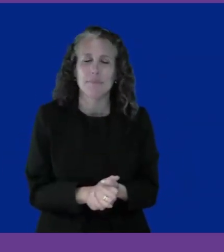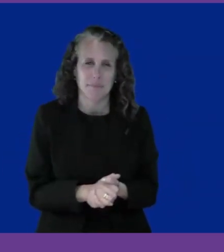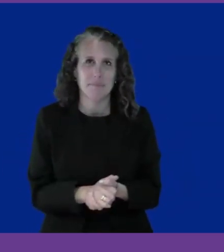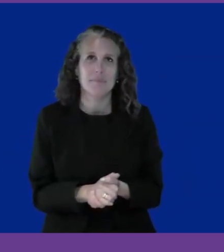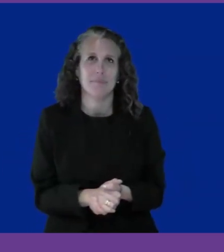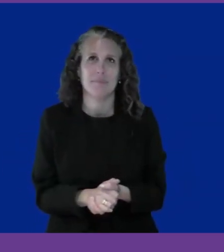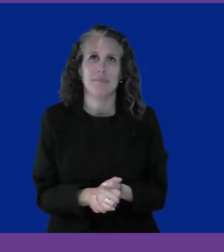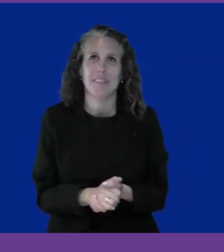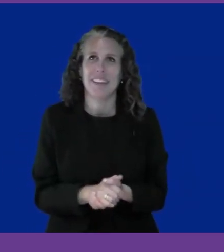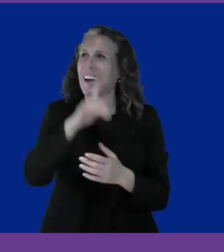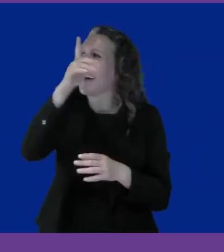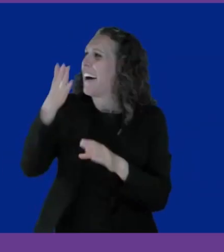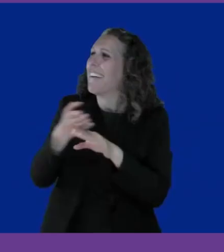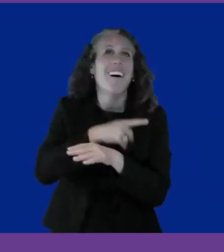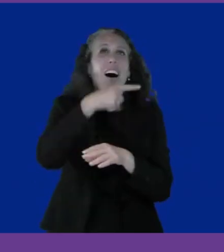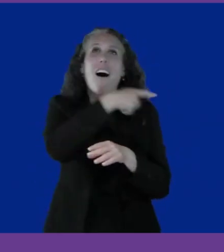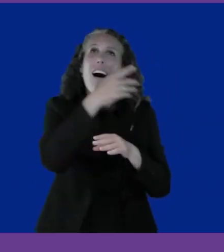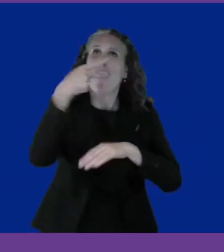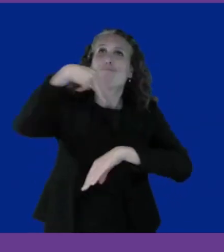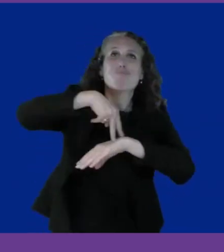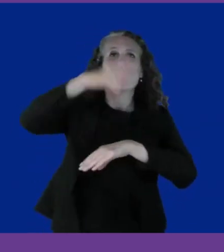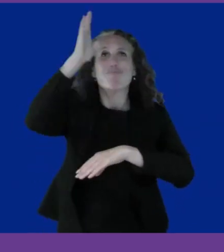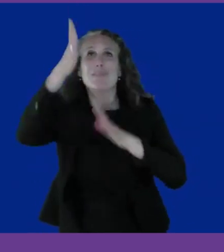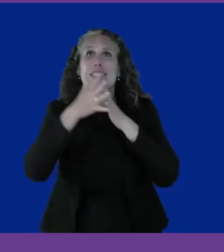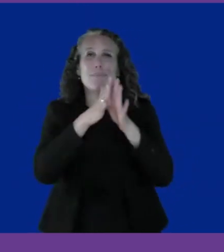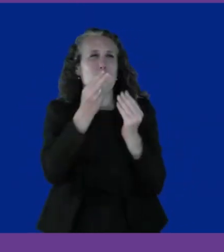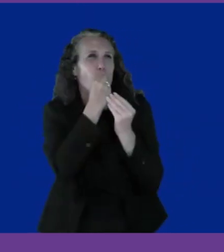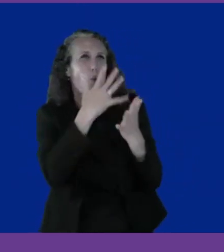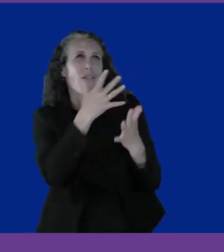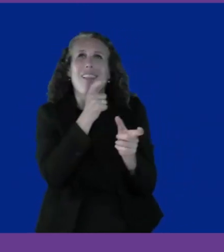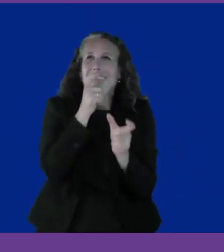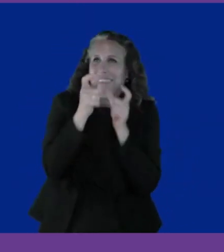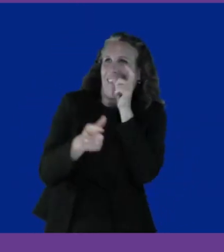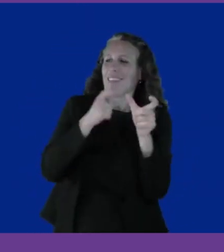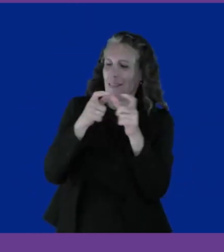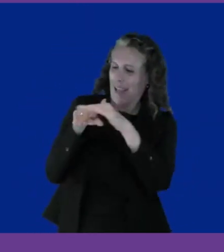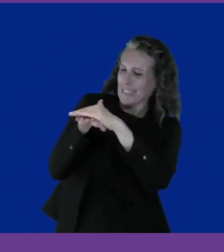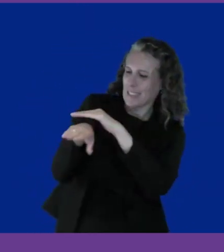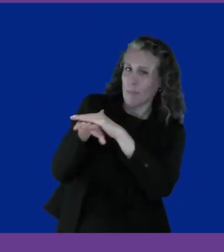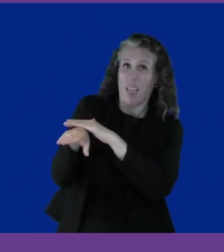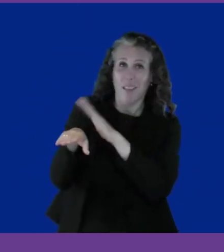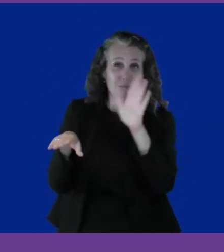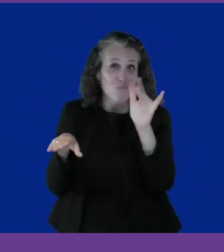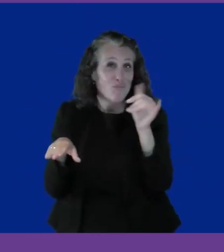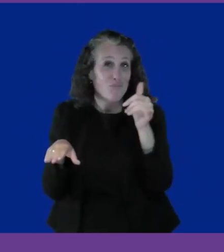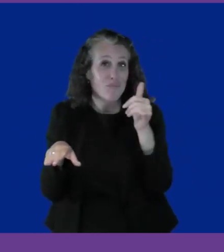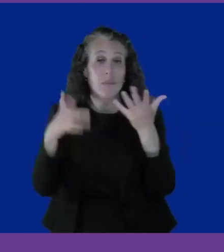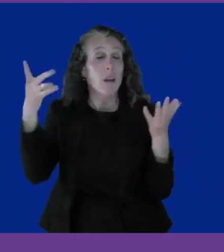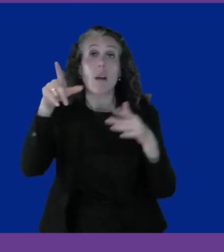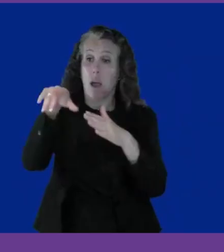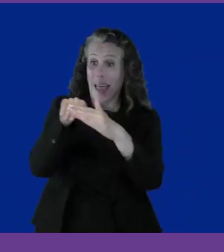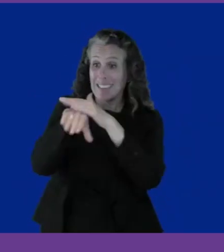the introduction saying a positive word about accessibility, because indeed accessibility is